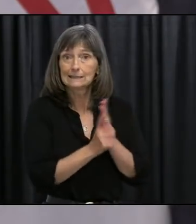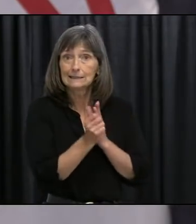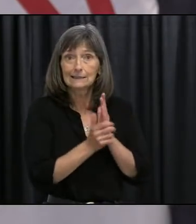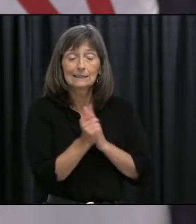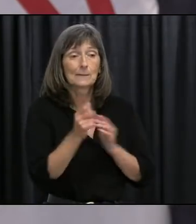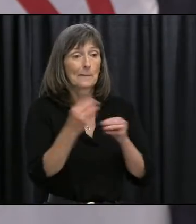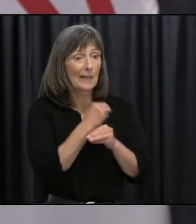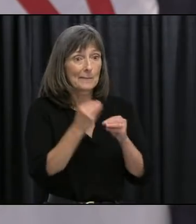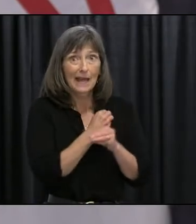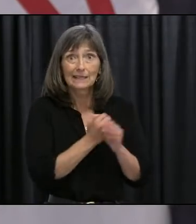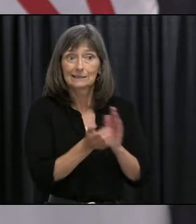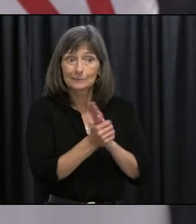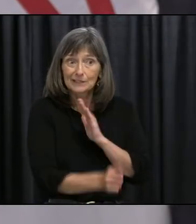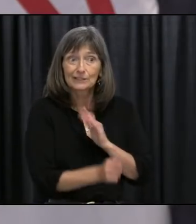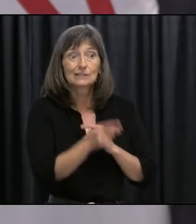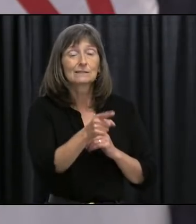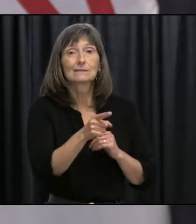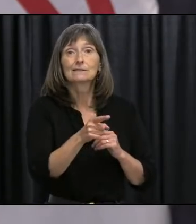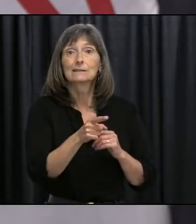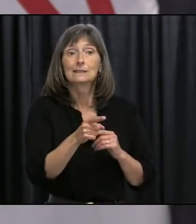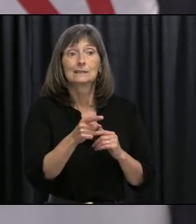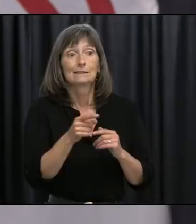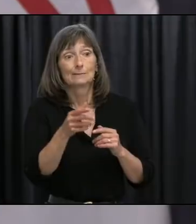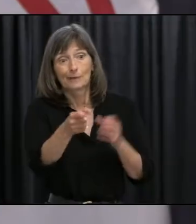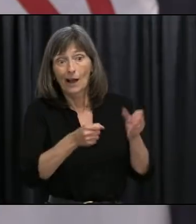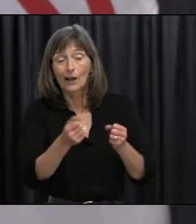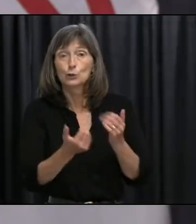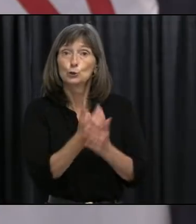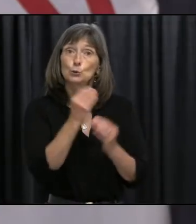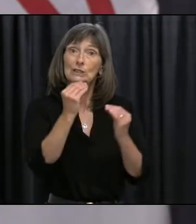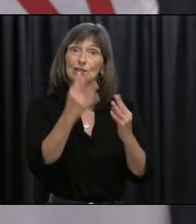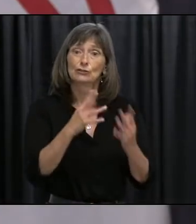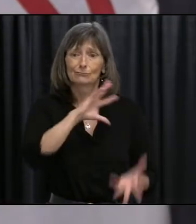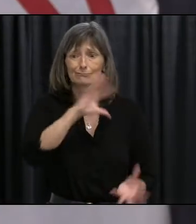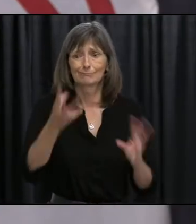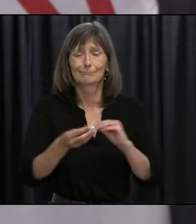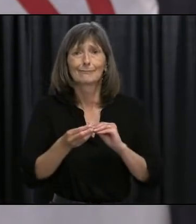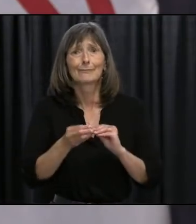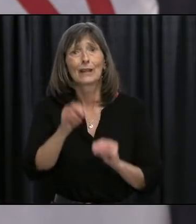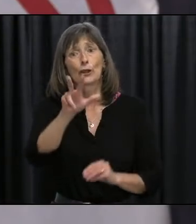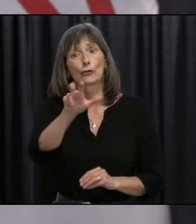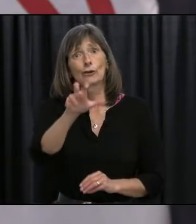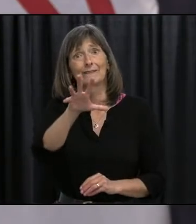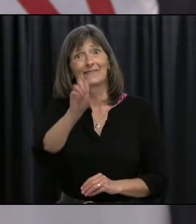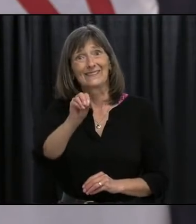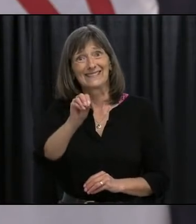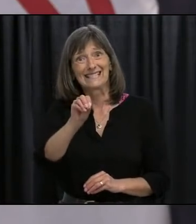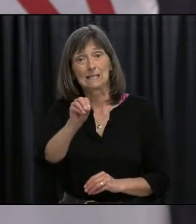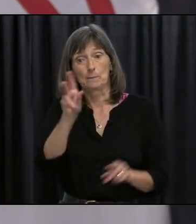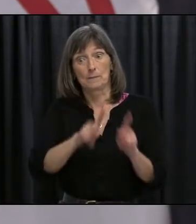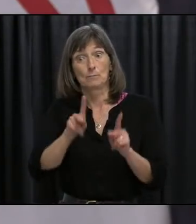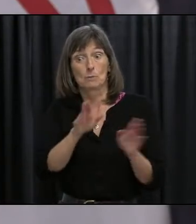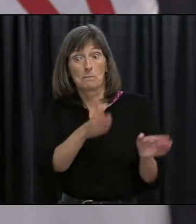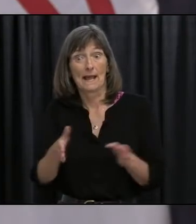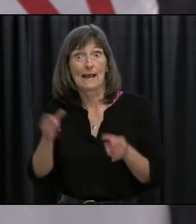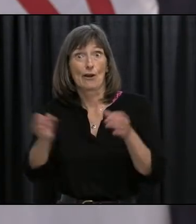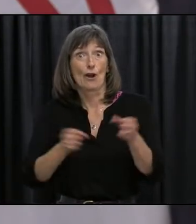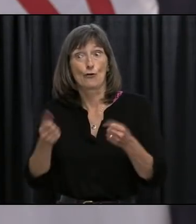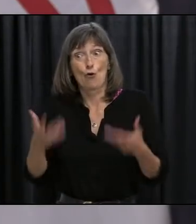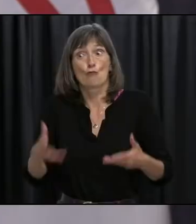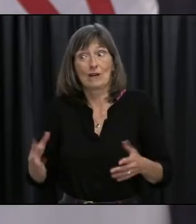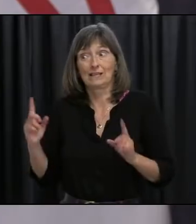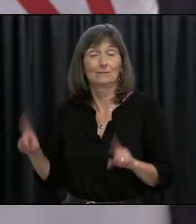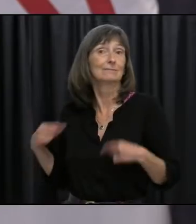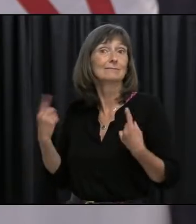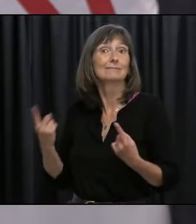mathematics specialists, and so on. So this will bring a total of some 350 additional resources that went into the school system in the